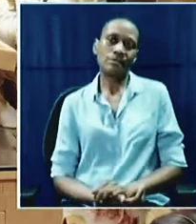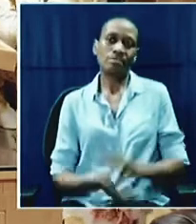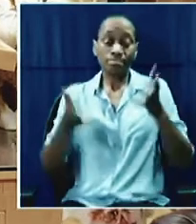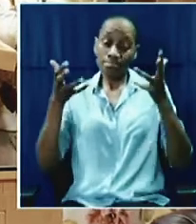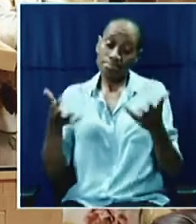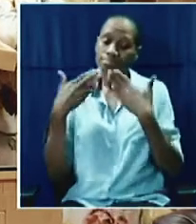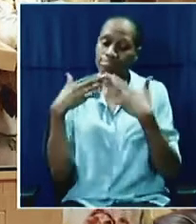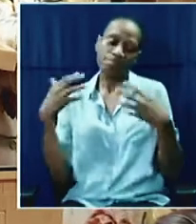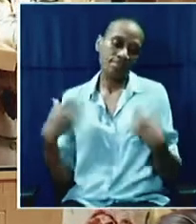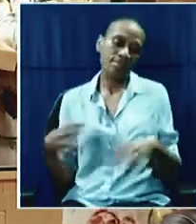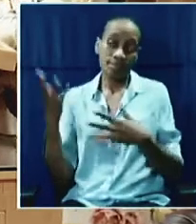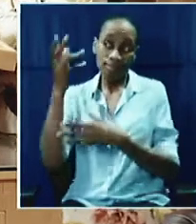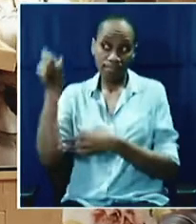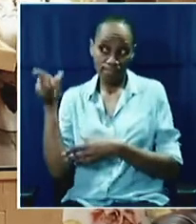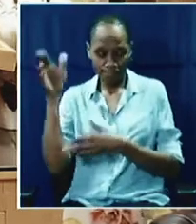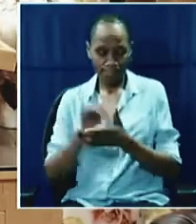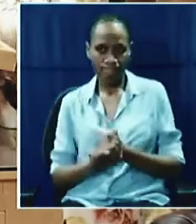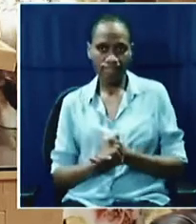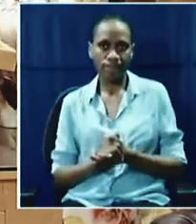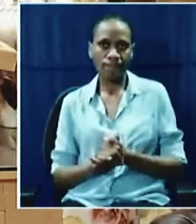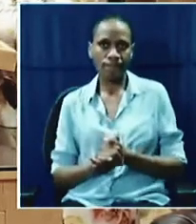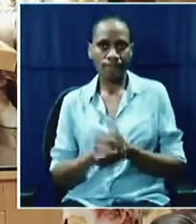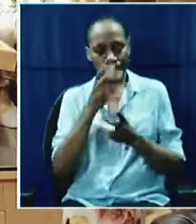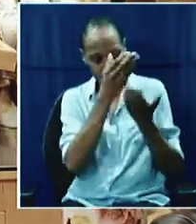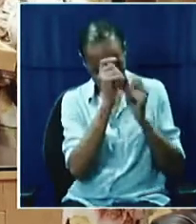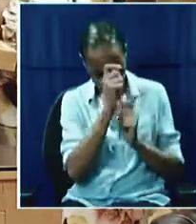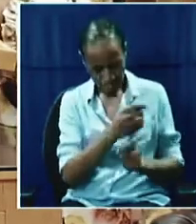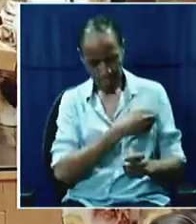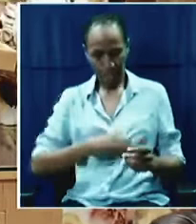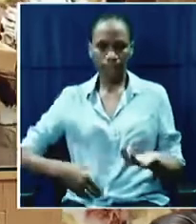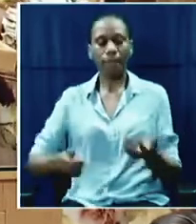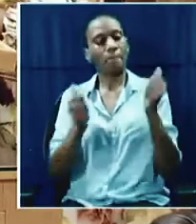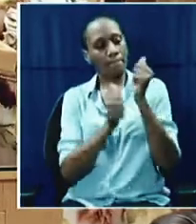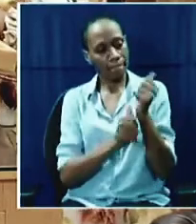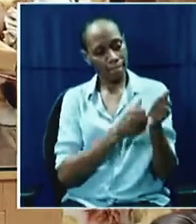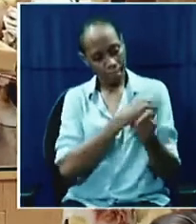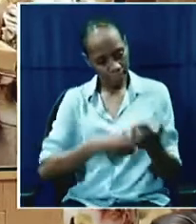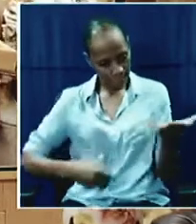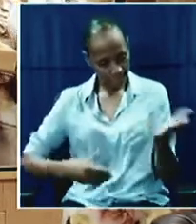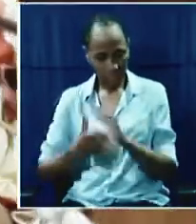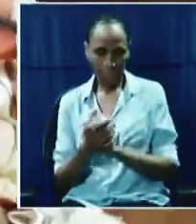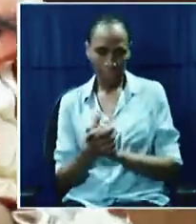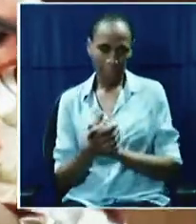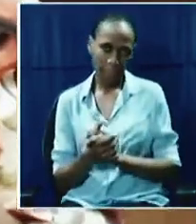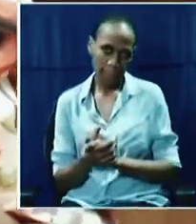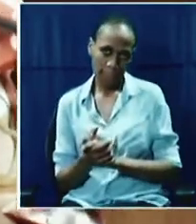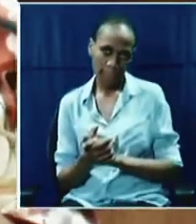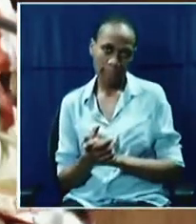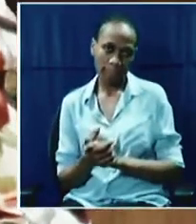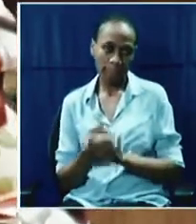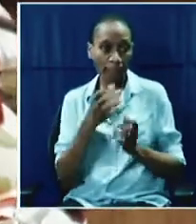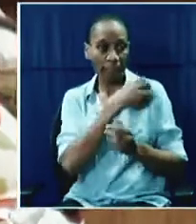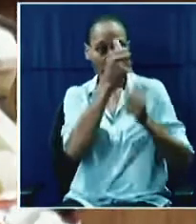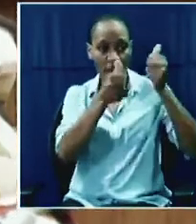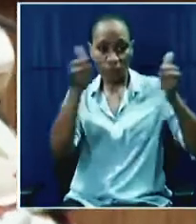Thank you very much, Madam Speaker, Honourable President and Honourable Deputy President, Cabinet